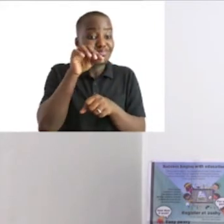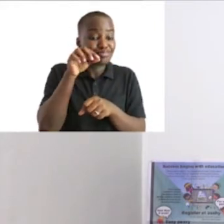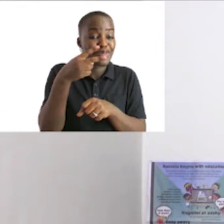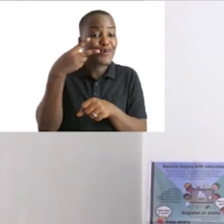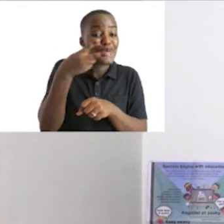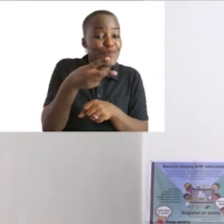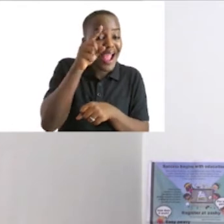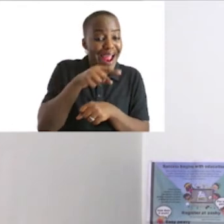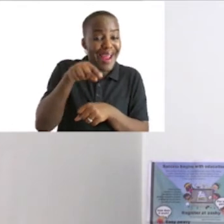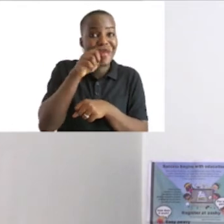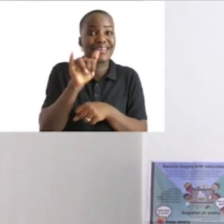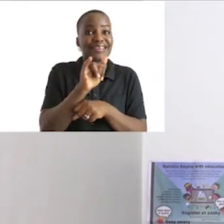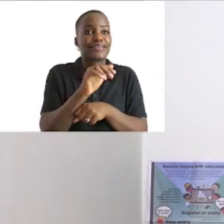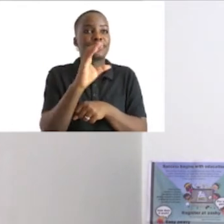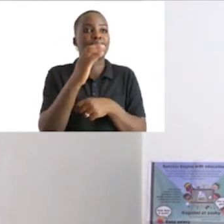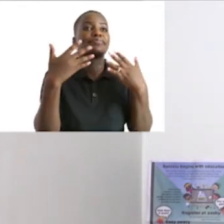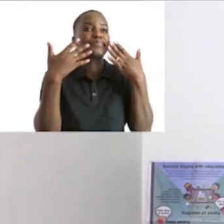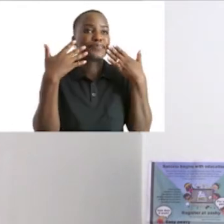We have the word cat.